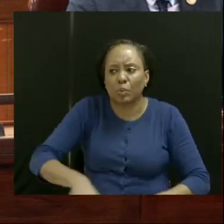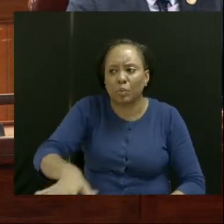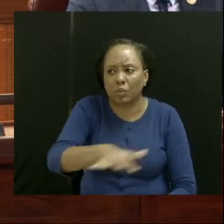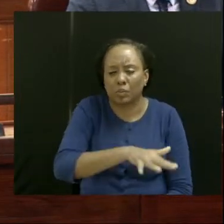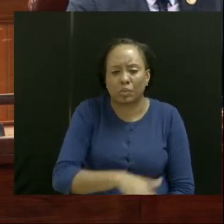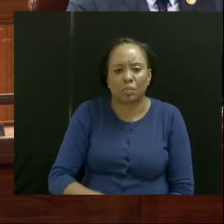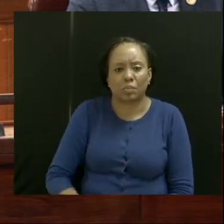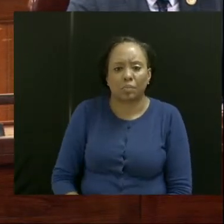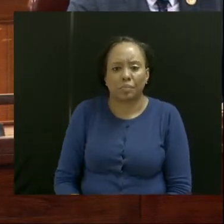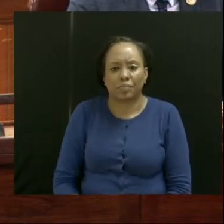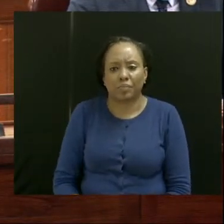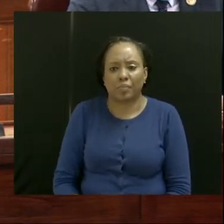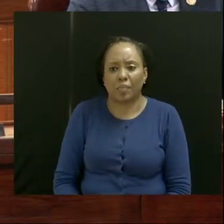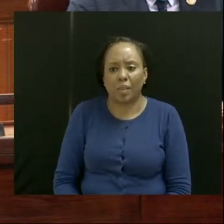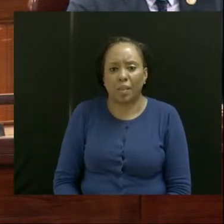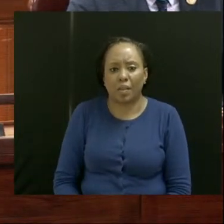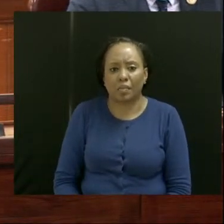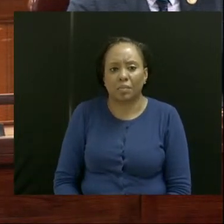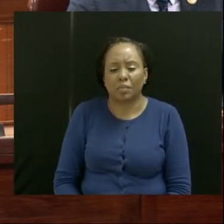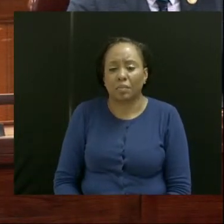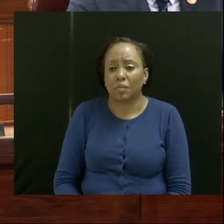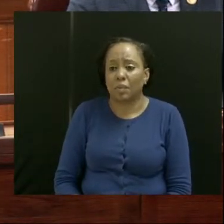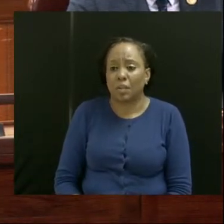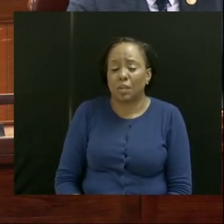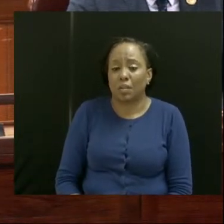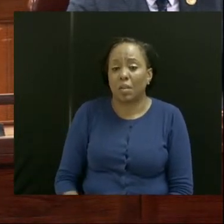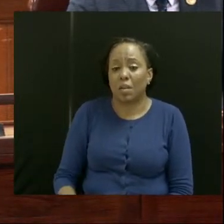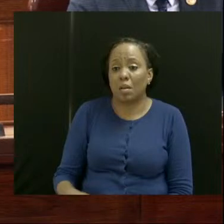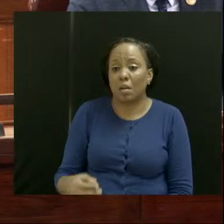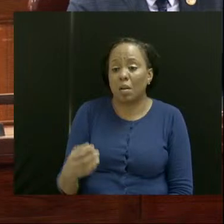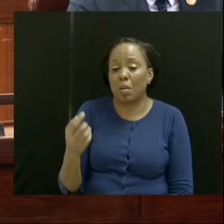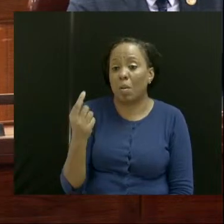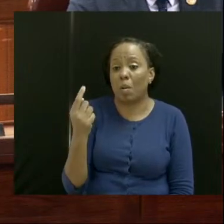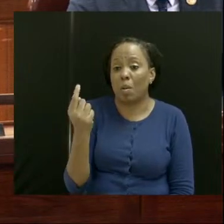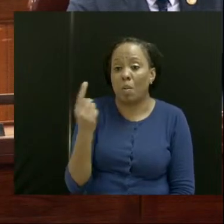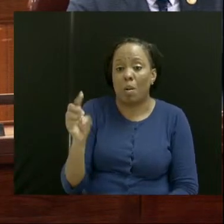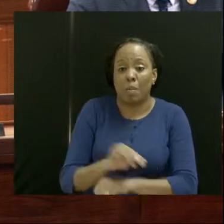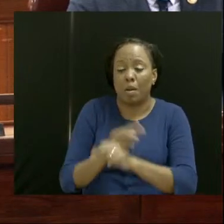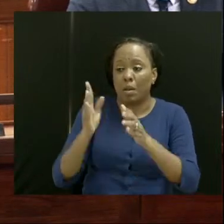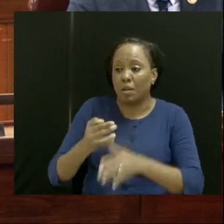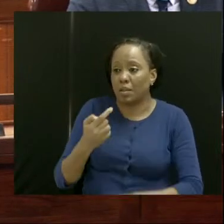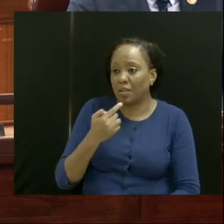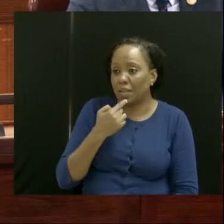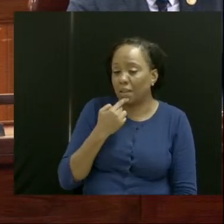in Barbados. But I also know that there are lands lying idle,